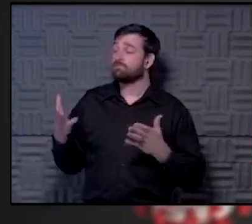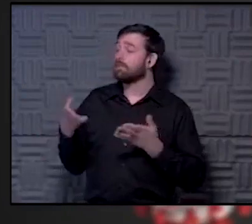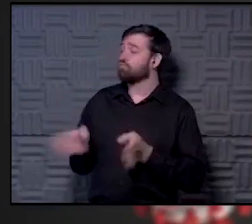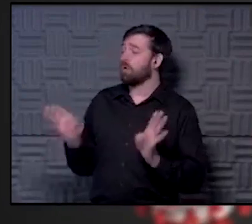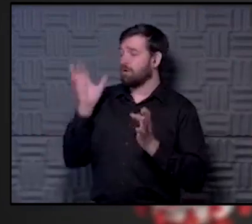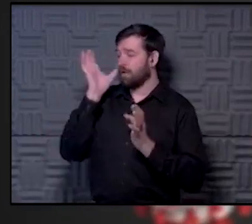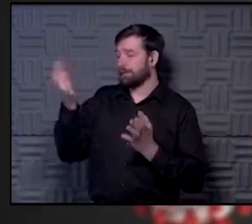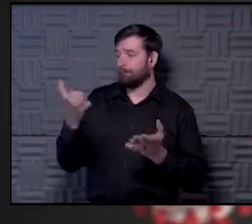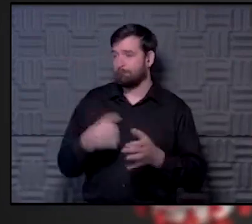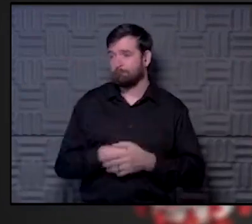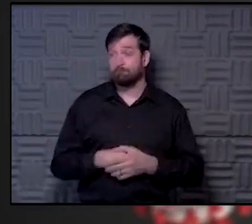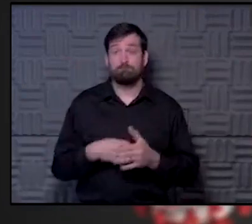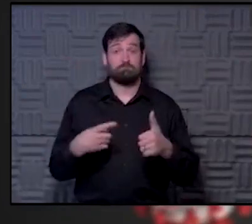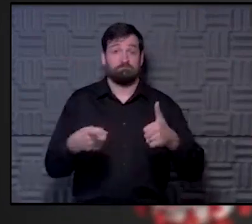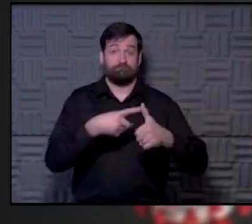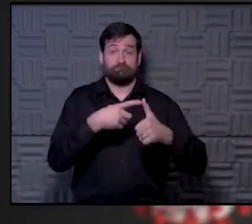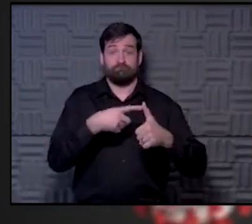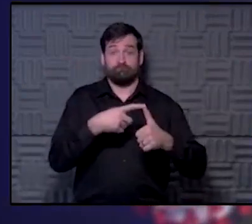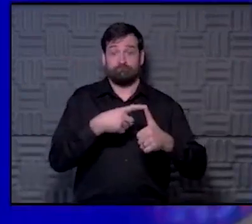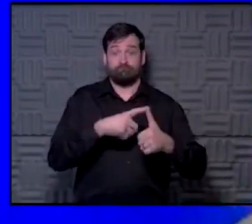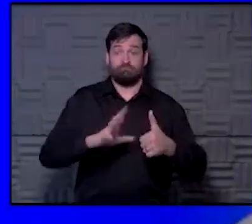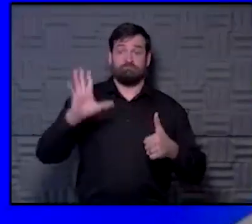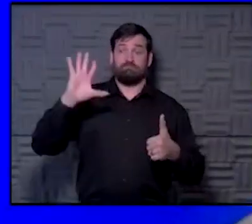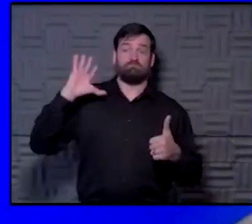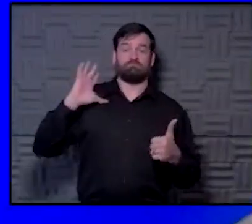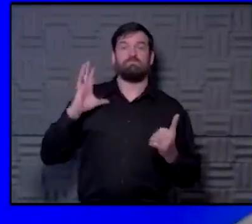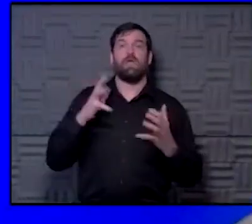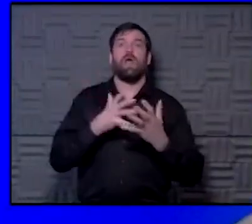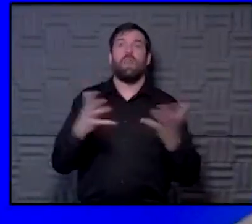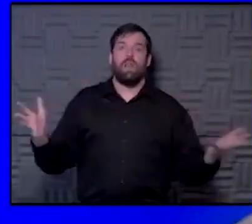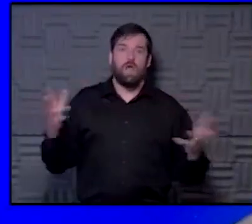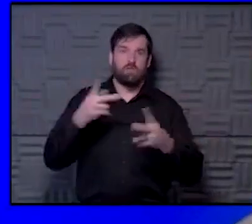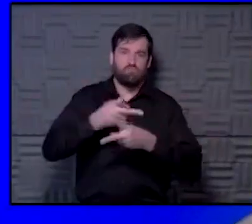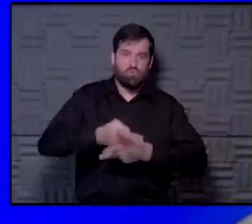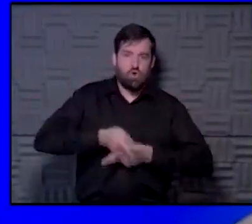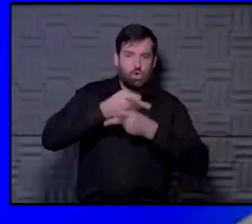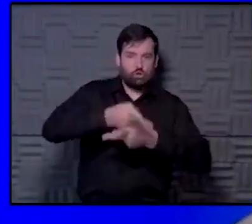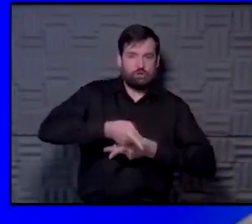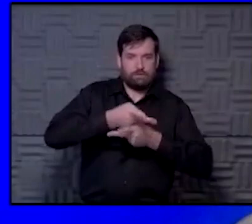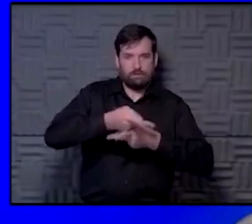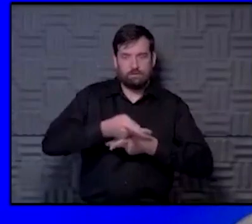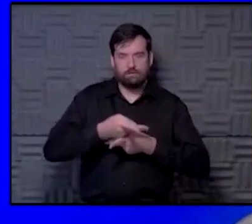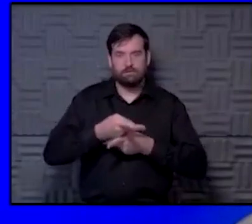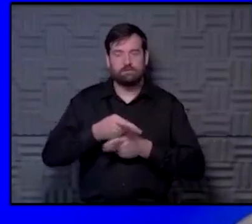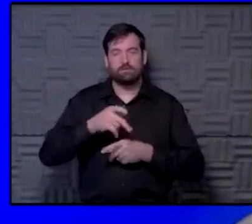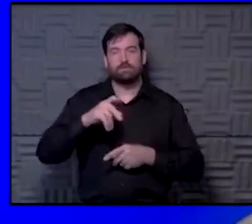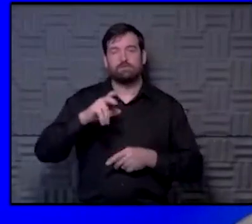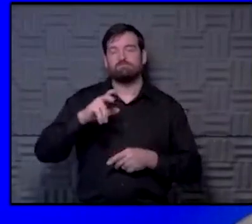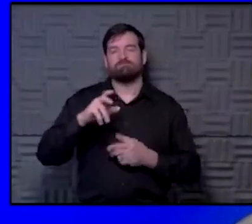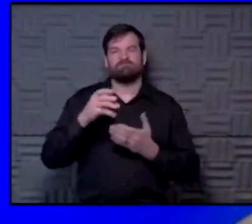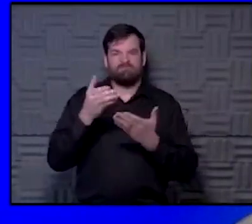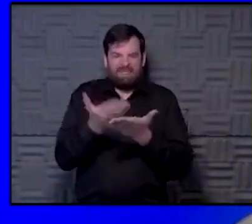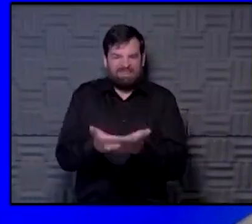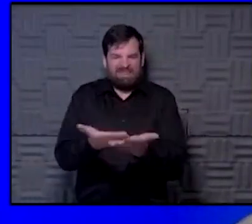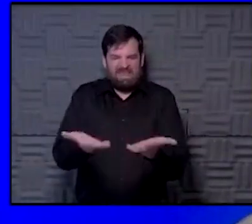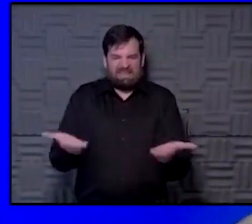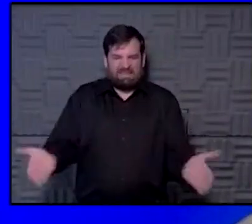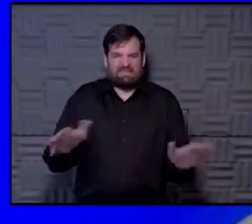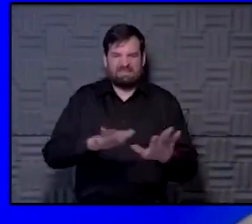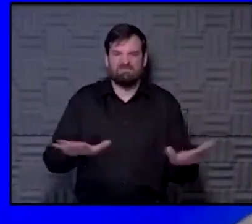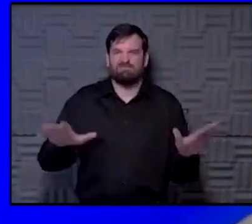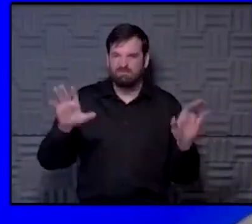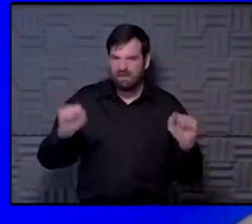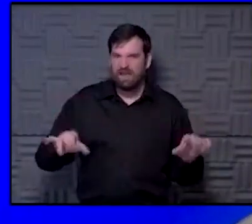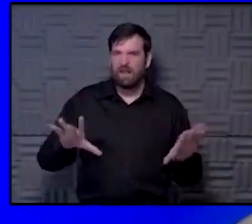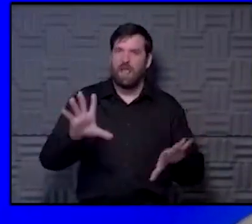of, initially we were taking a lot of precautions about fomites or inanimate objects being able